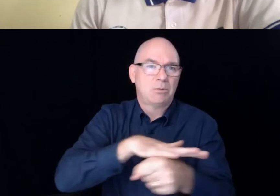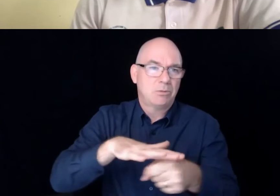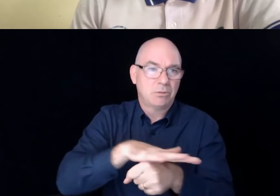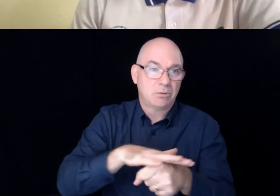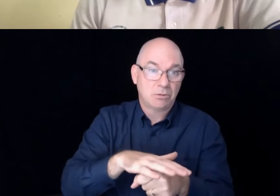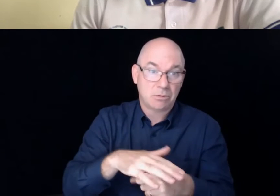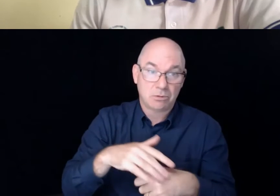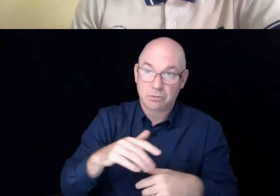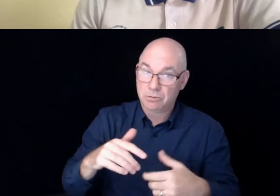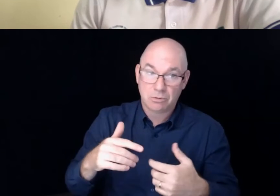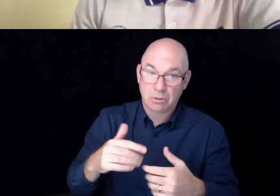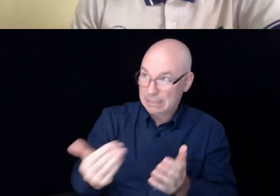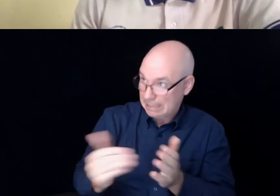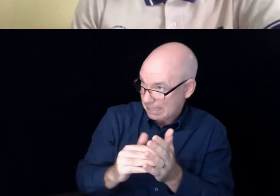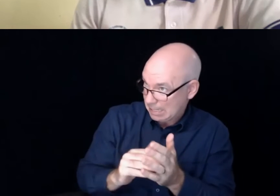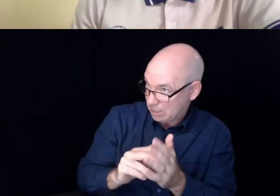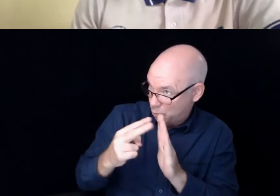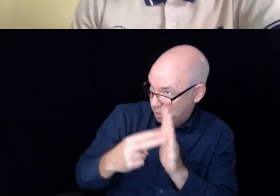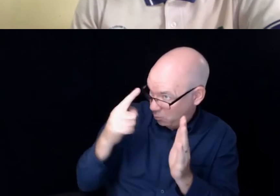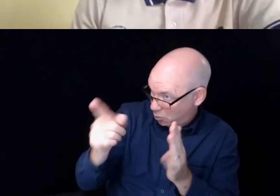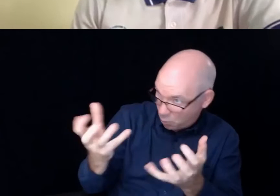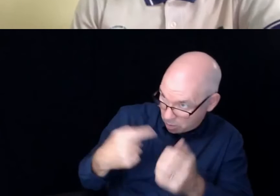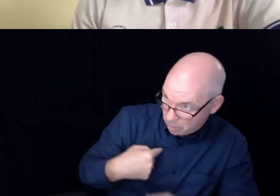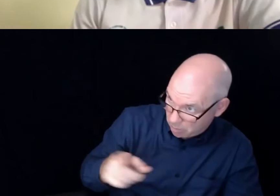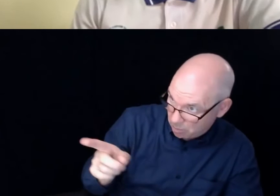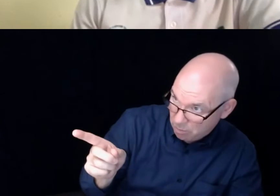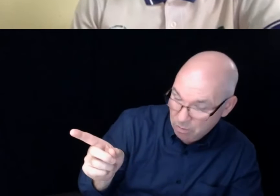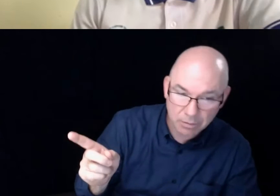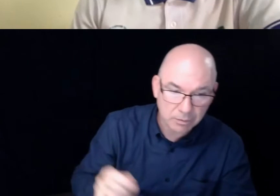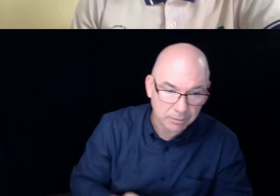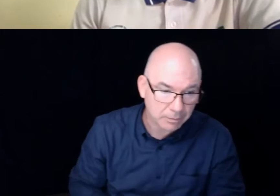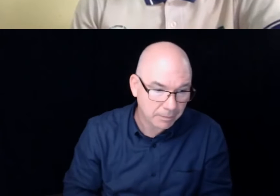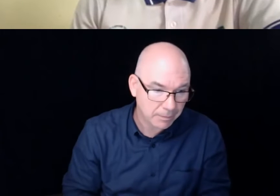happy to repeat the question if you need me to.